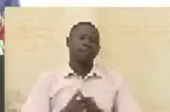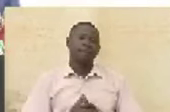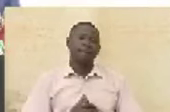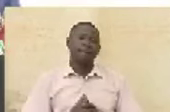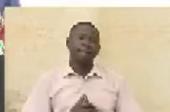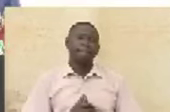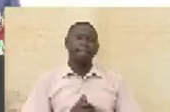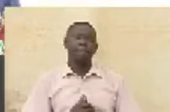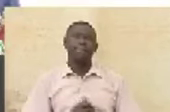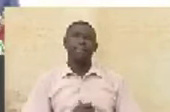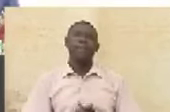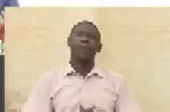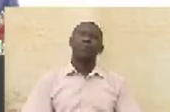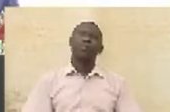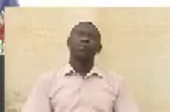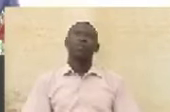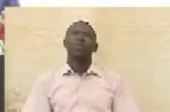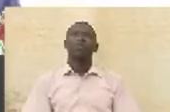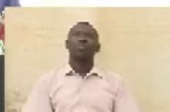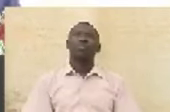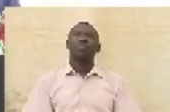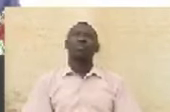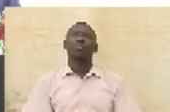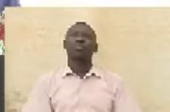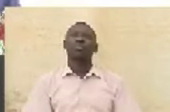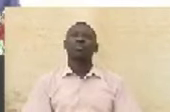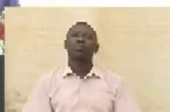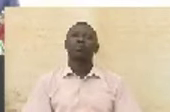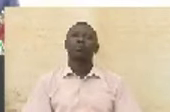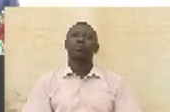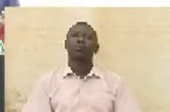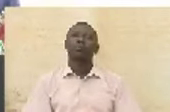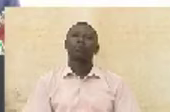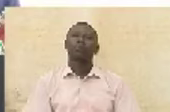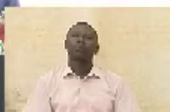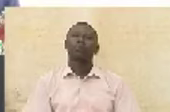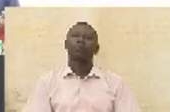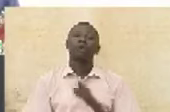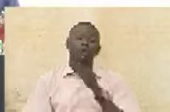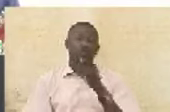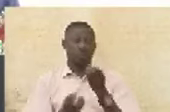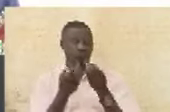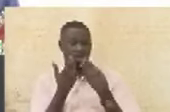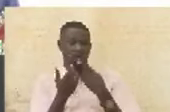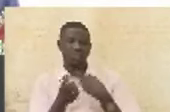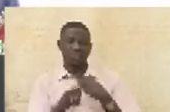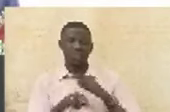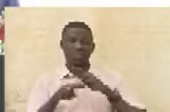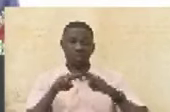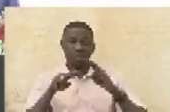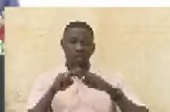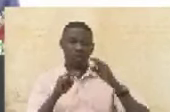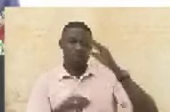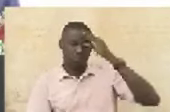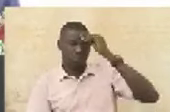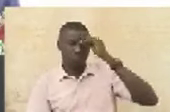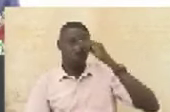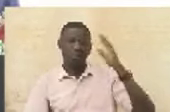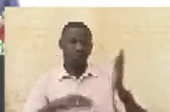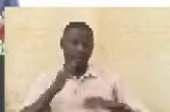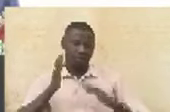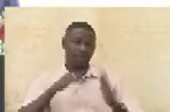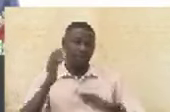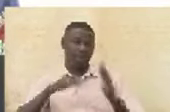itata yebondi o toweta jukundo kon yesamba boso nyindo. You told us that the green boys were beating the